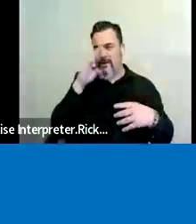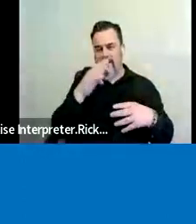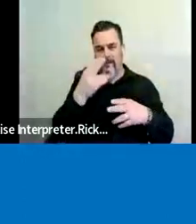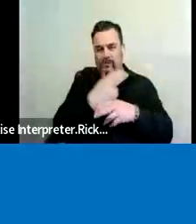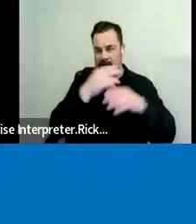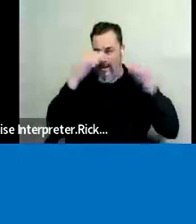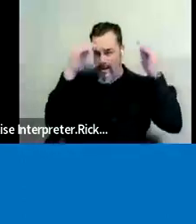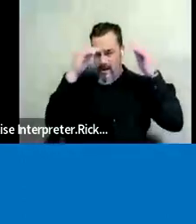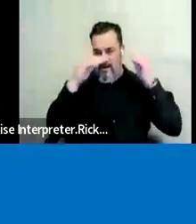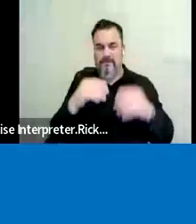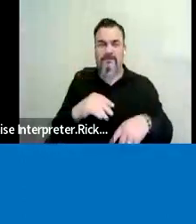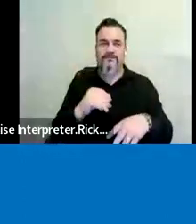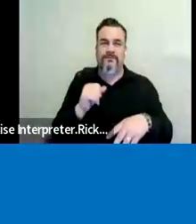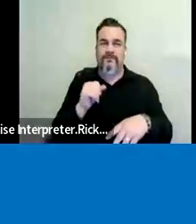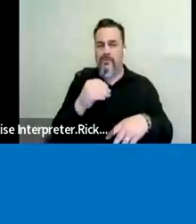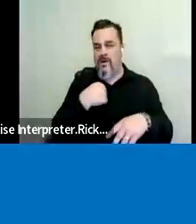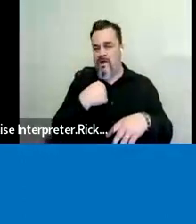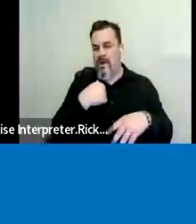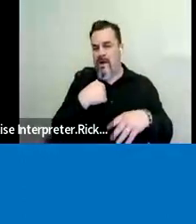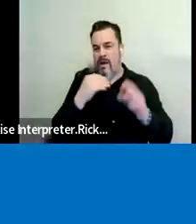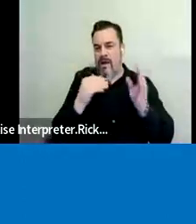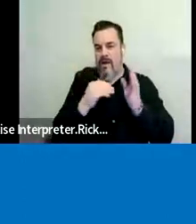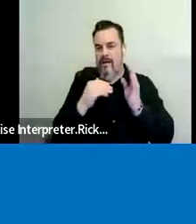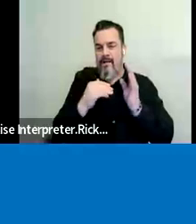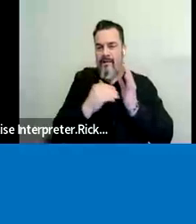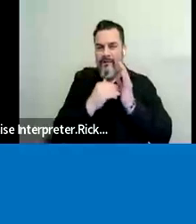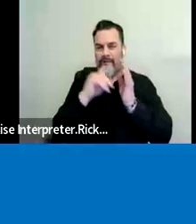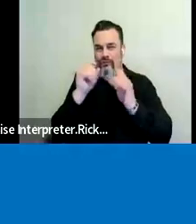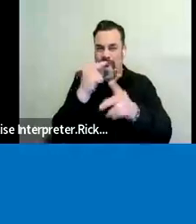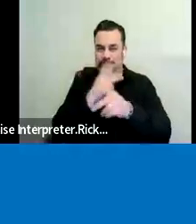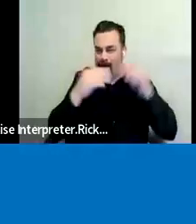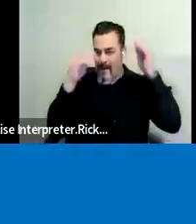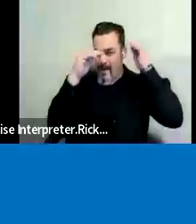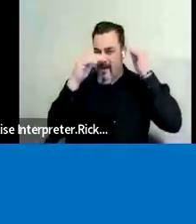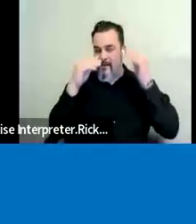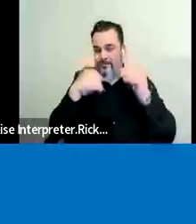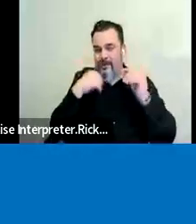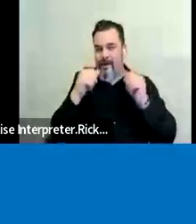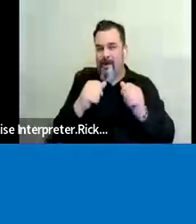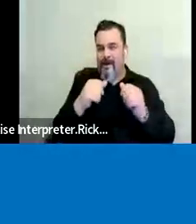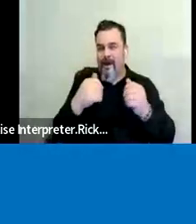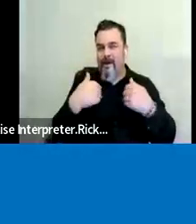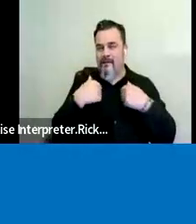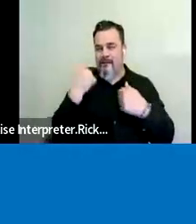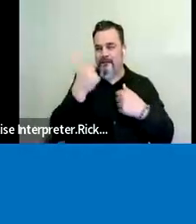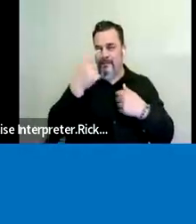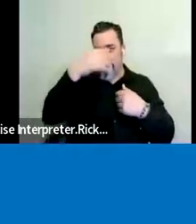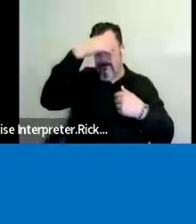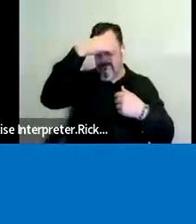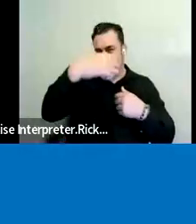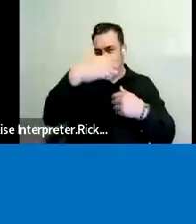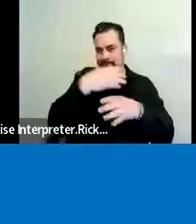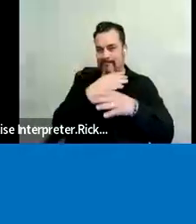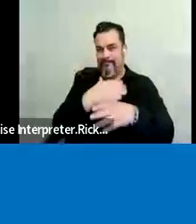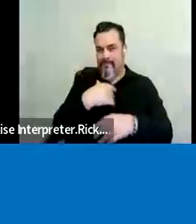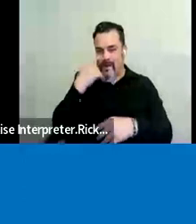hats, but I've often thought I should keep a baseball hat so that I could have something over my eyes when